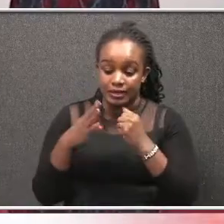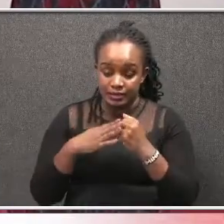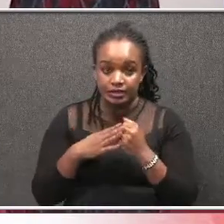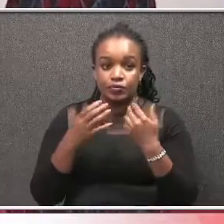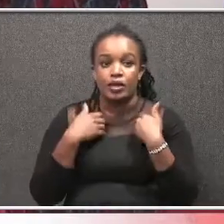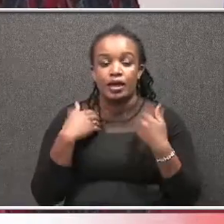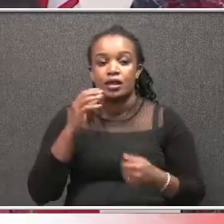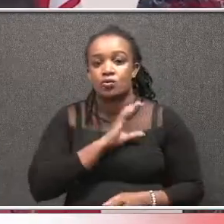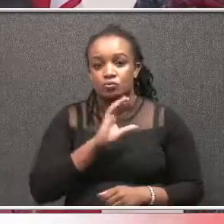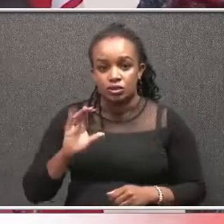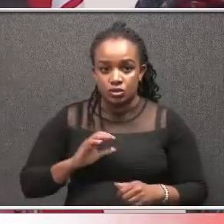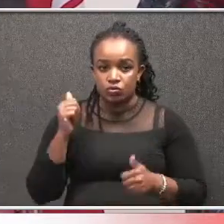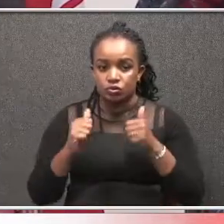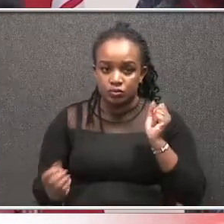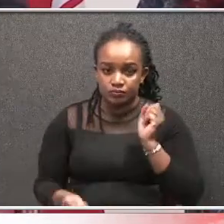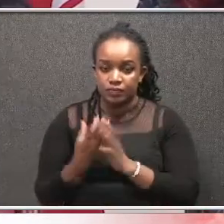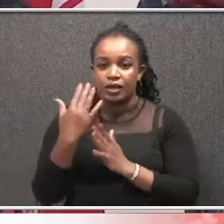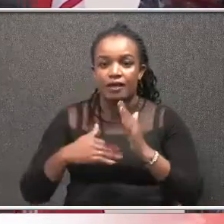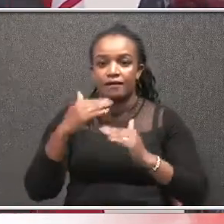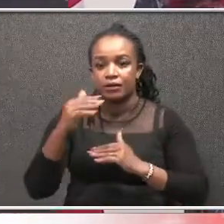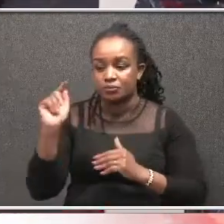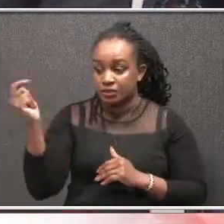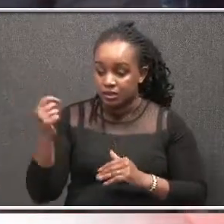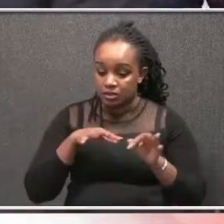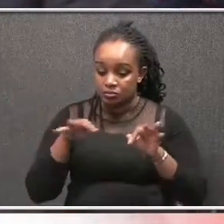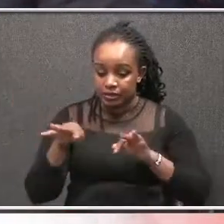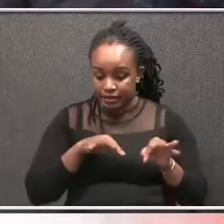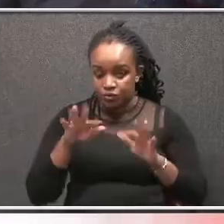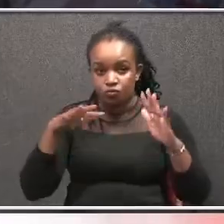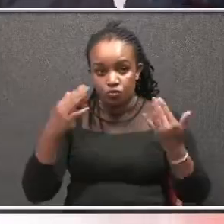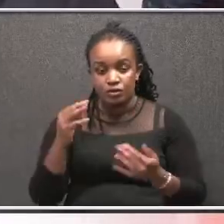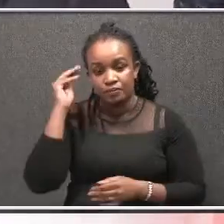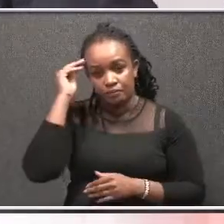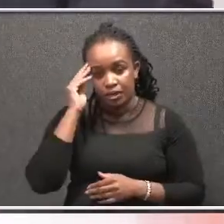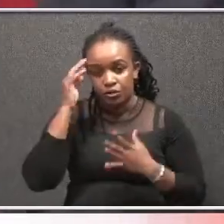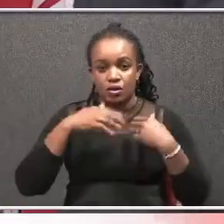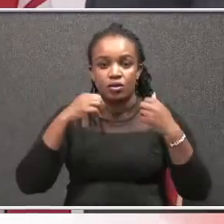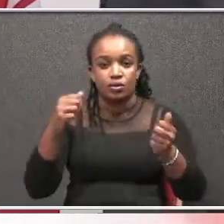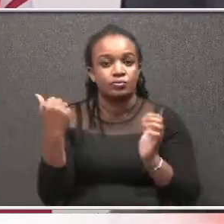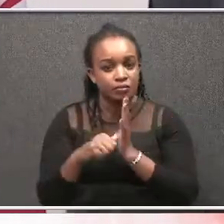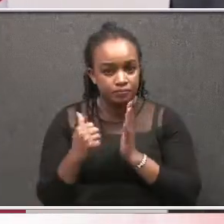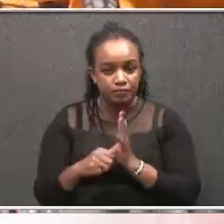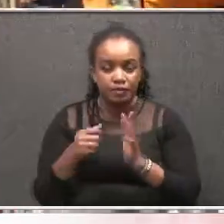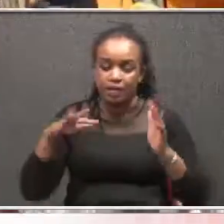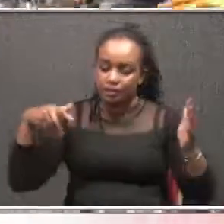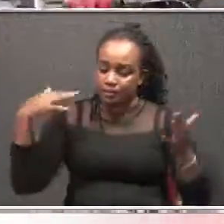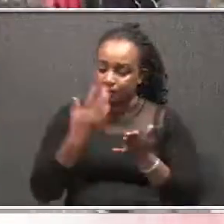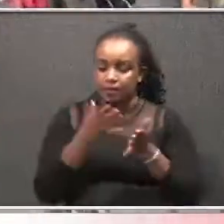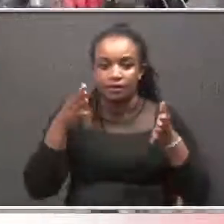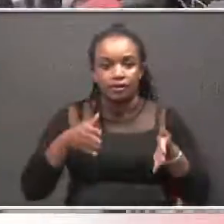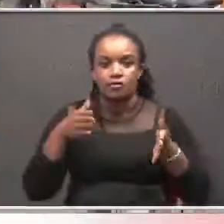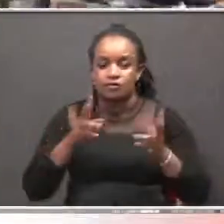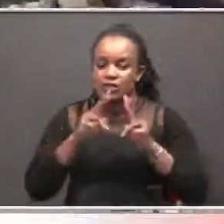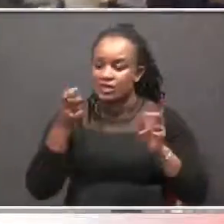was constituted after the president declared mental health to be a crisis. However, since then, little has